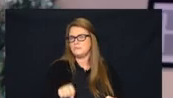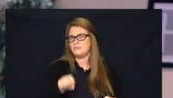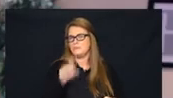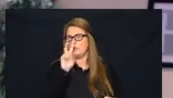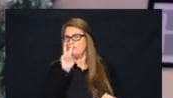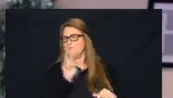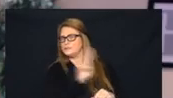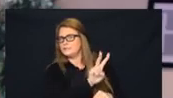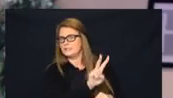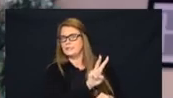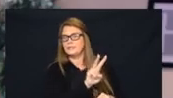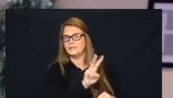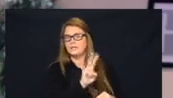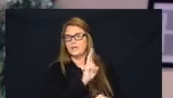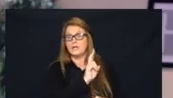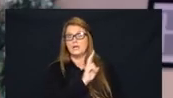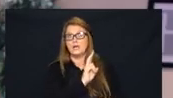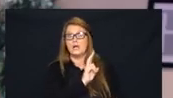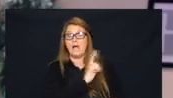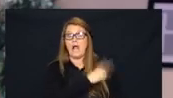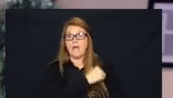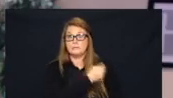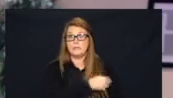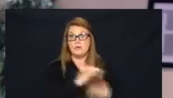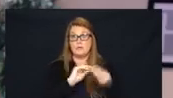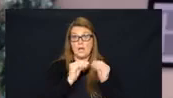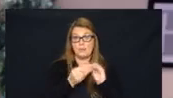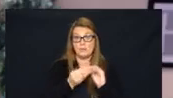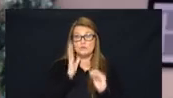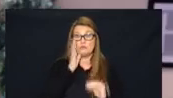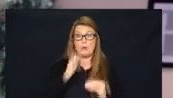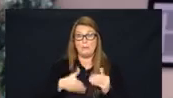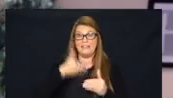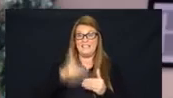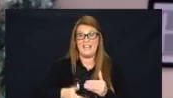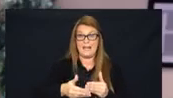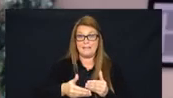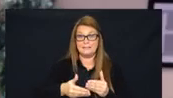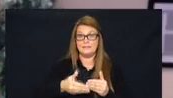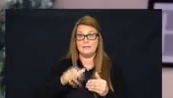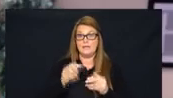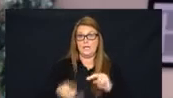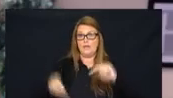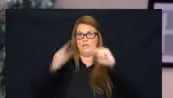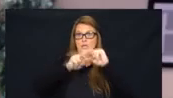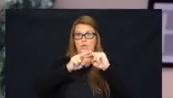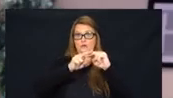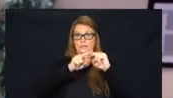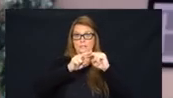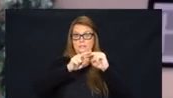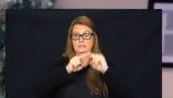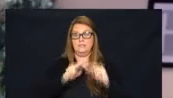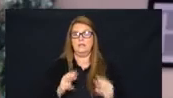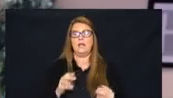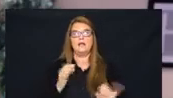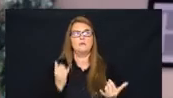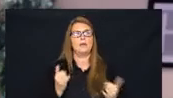anticipate that hospital numbers will be the next thing that we'll have to watch very carefully. We were at, I